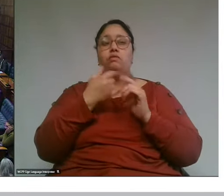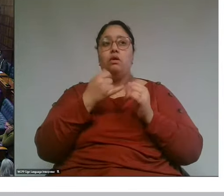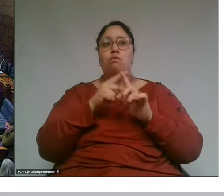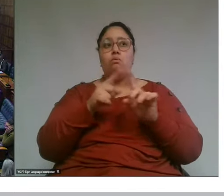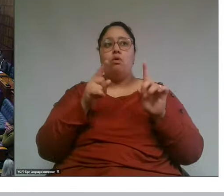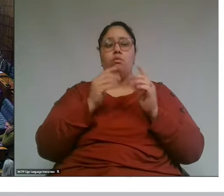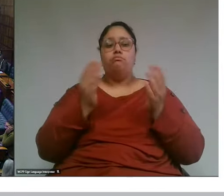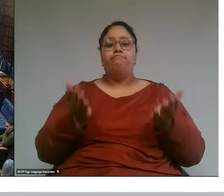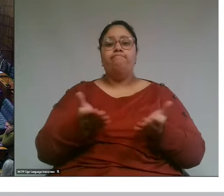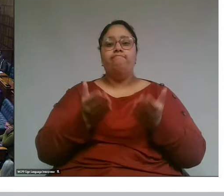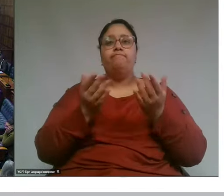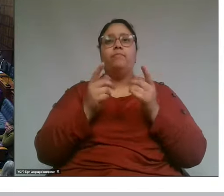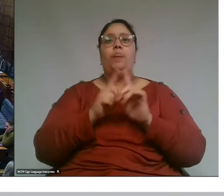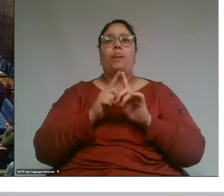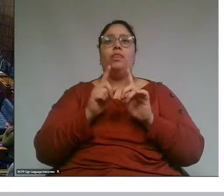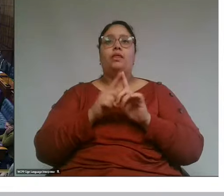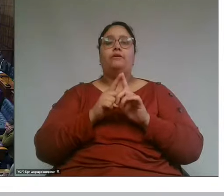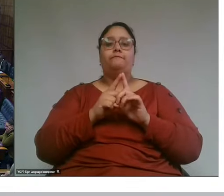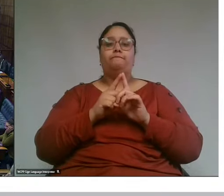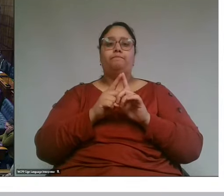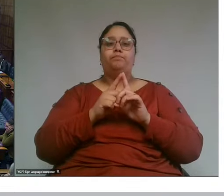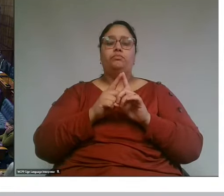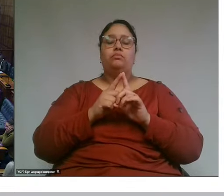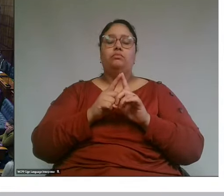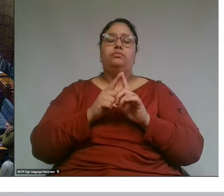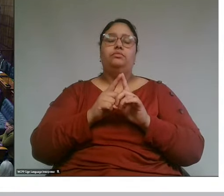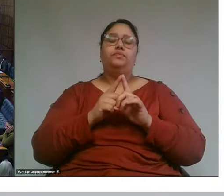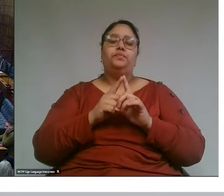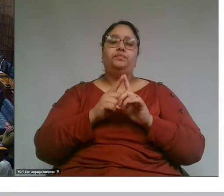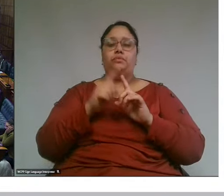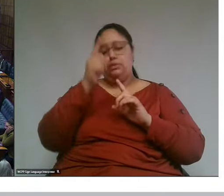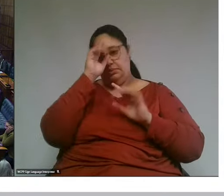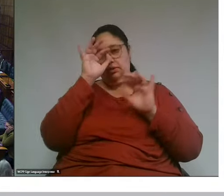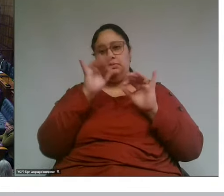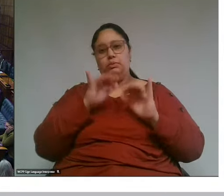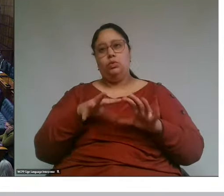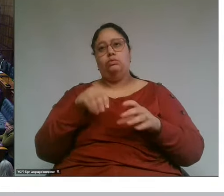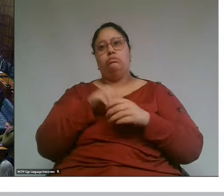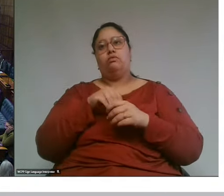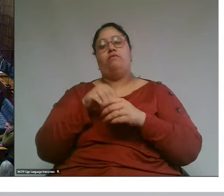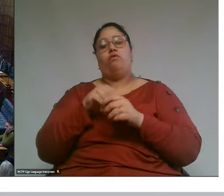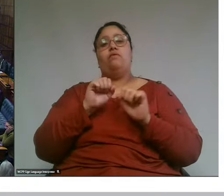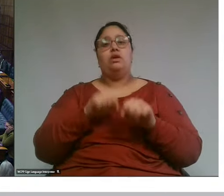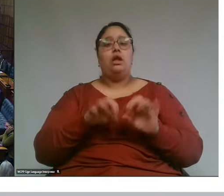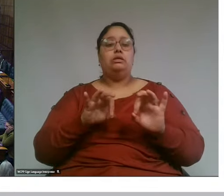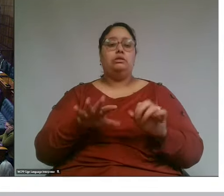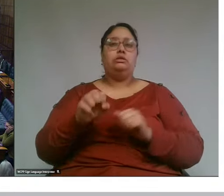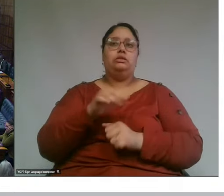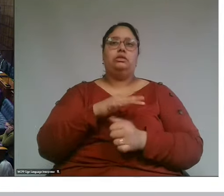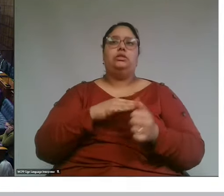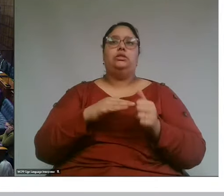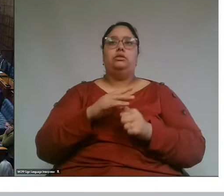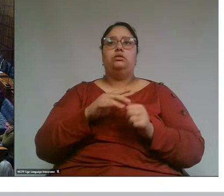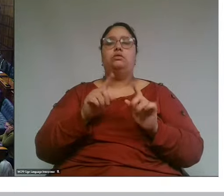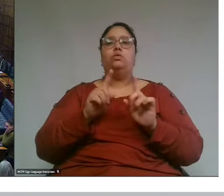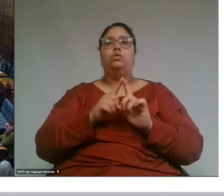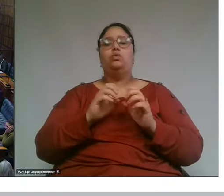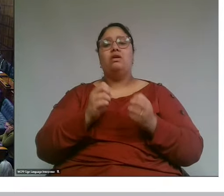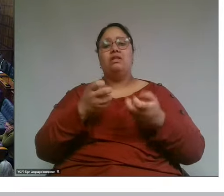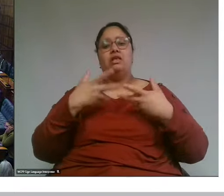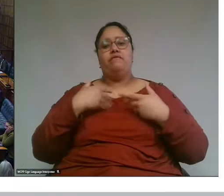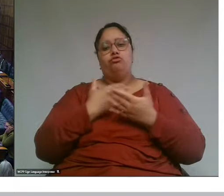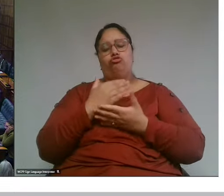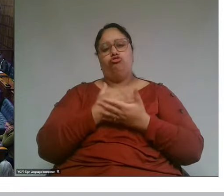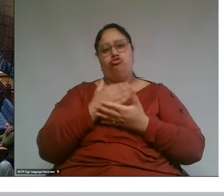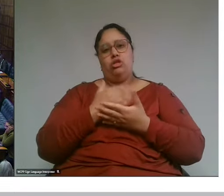to encourage er uh black people to get involved in that industry if you can just maybe you can share